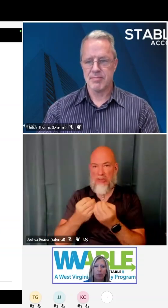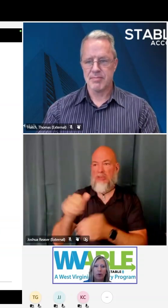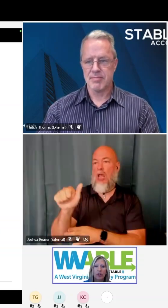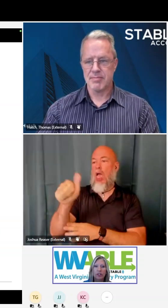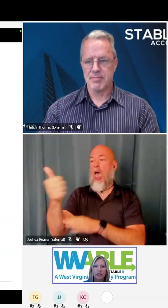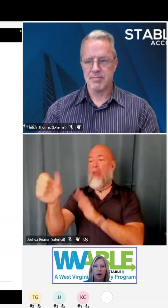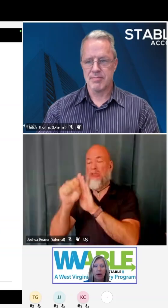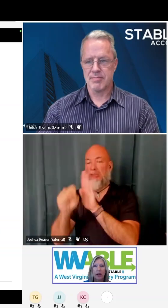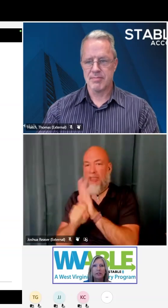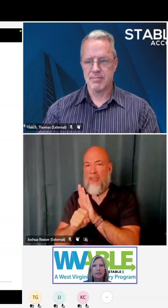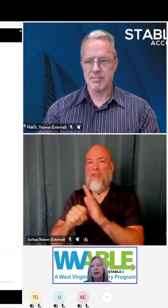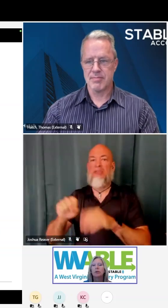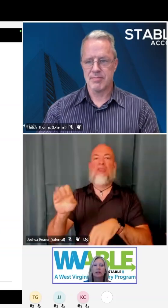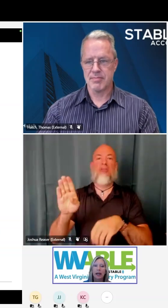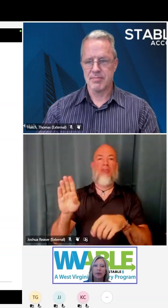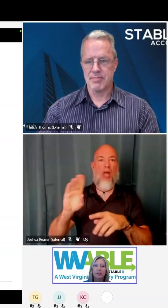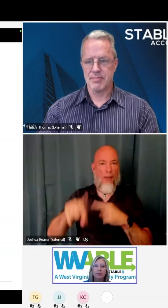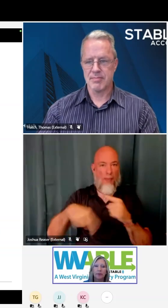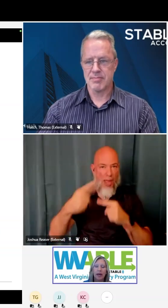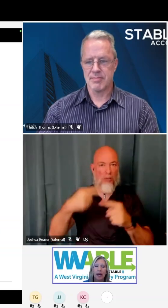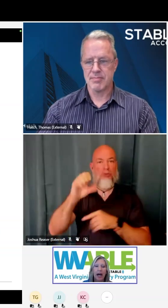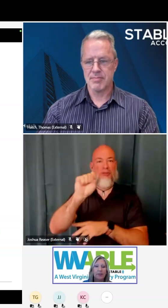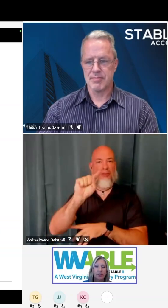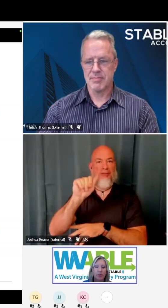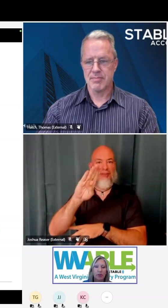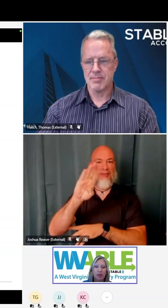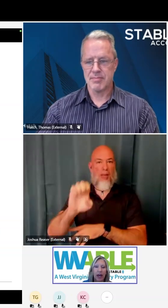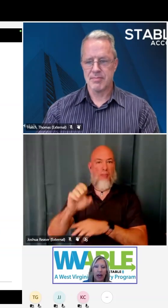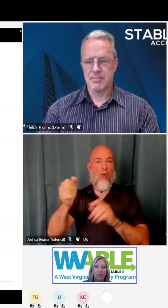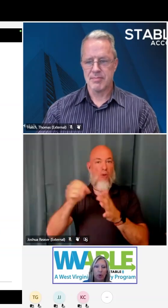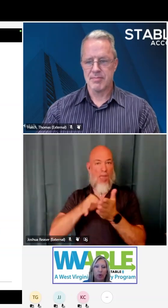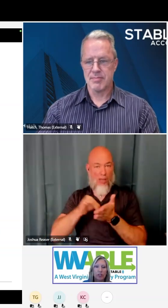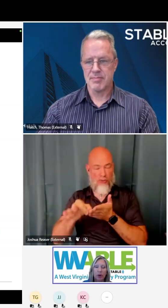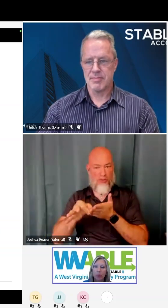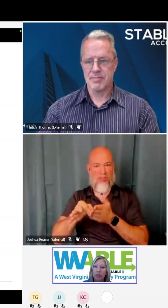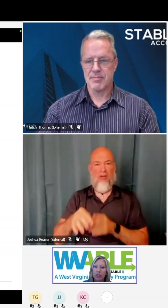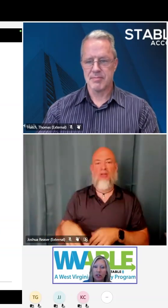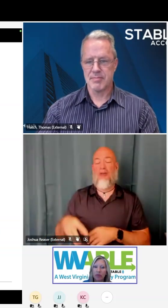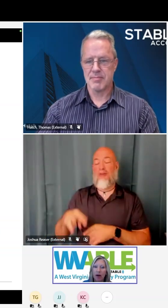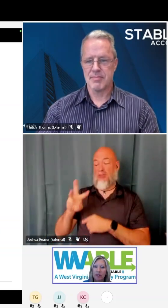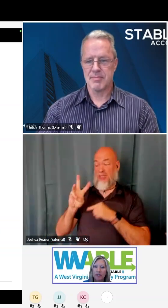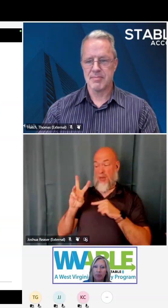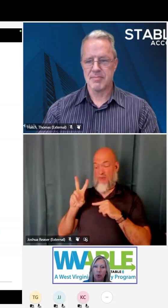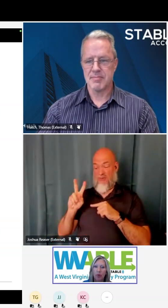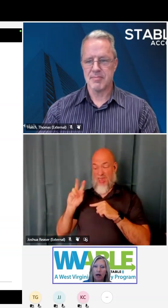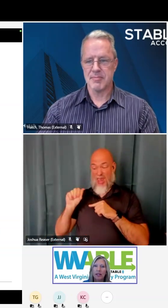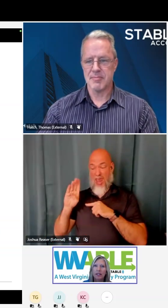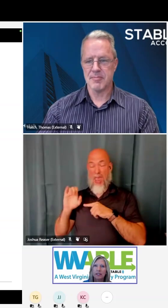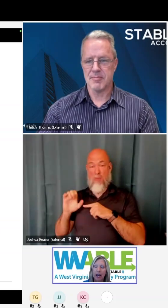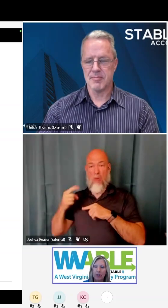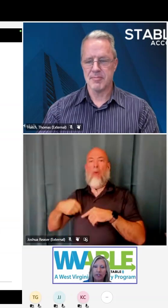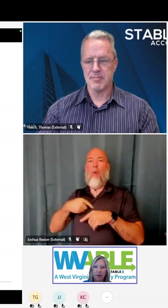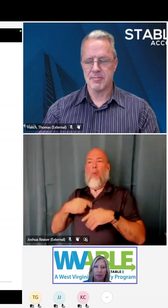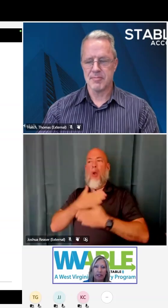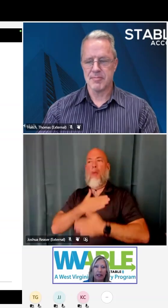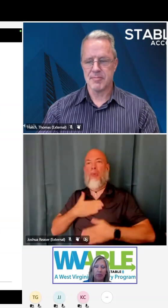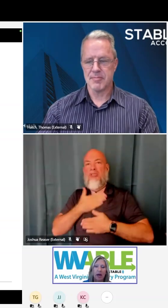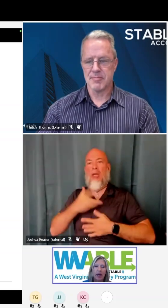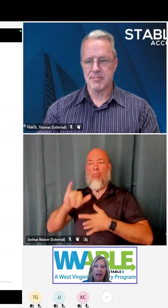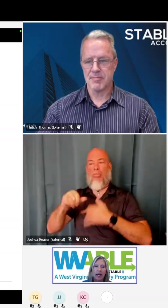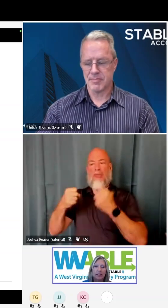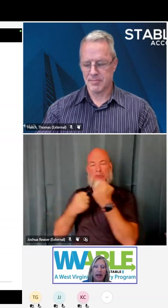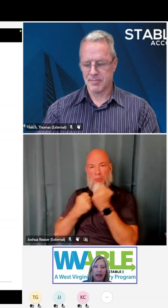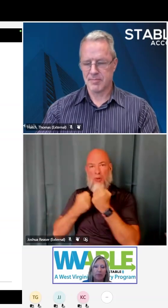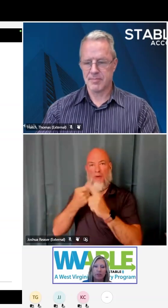and corporations about stable accounts. As for WVABLE, we're so appreciative of the support by the entire Stable